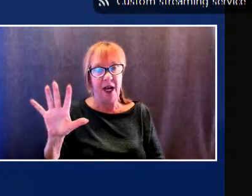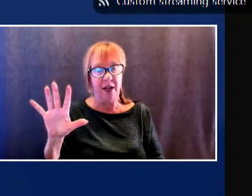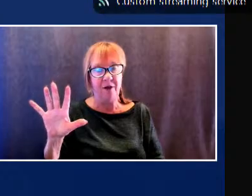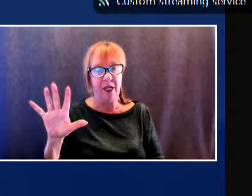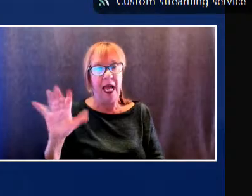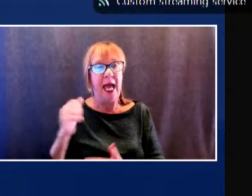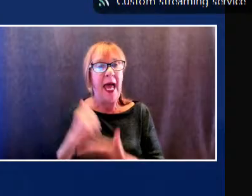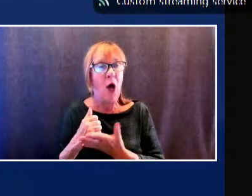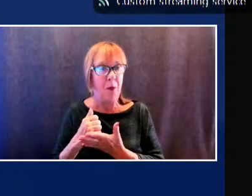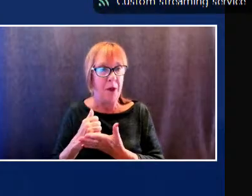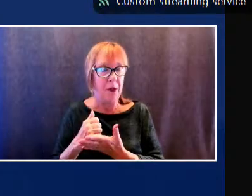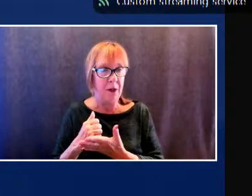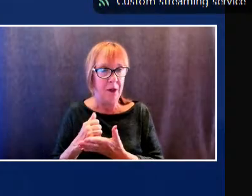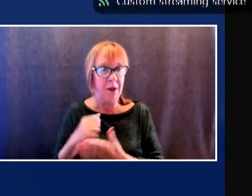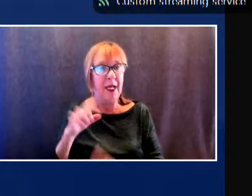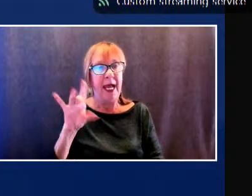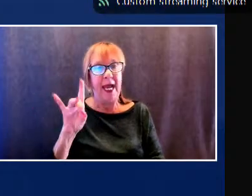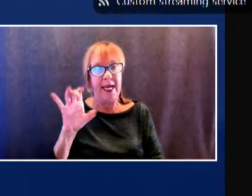1-800-675-HELP. That's